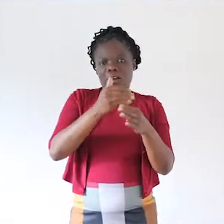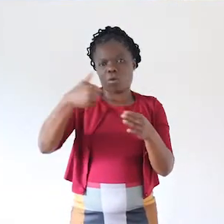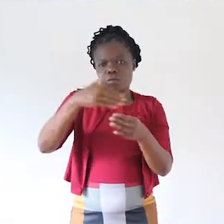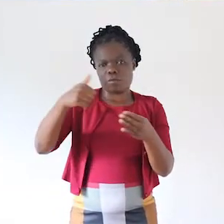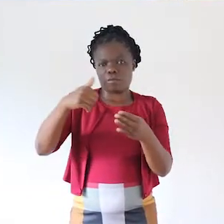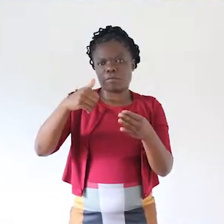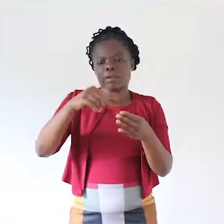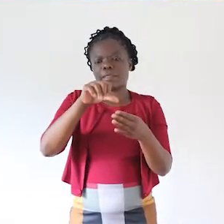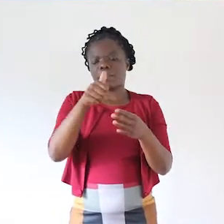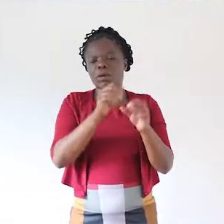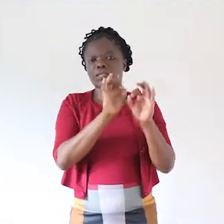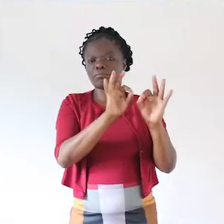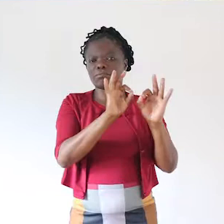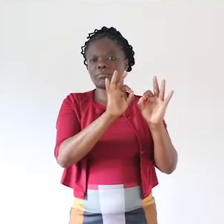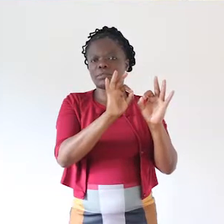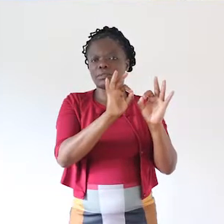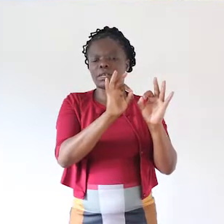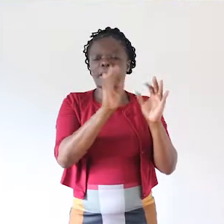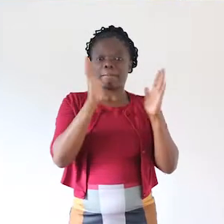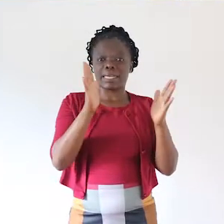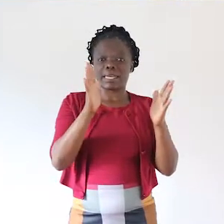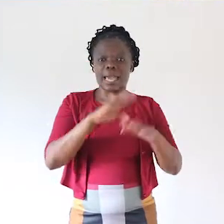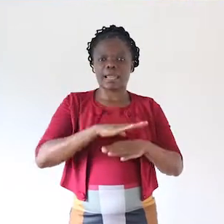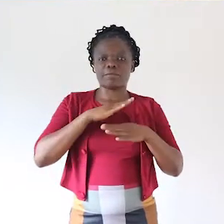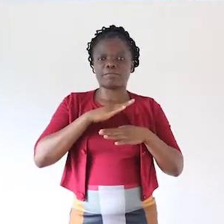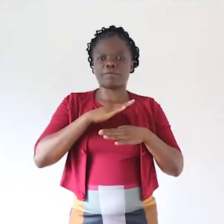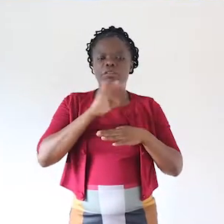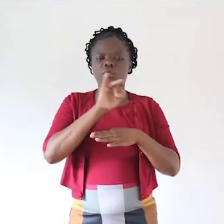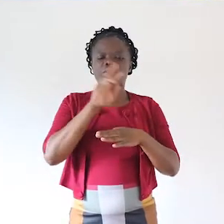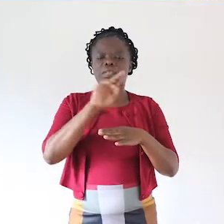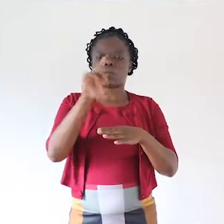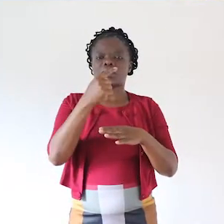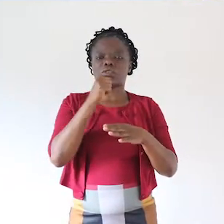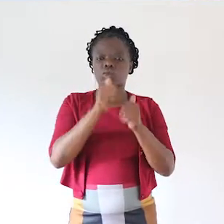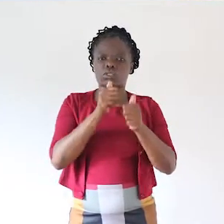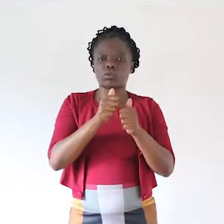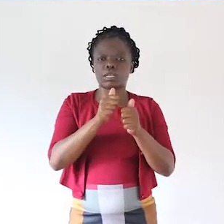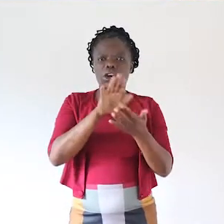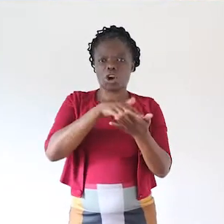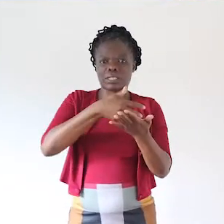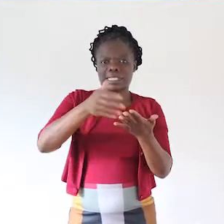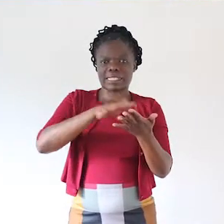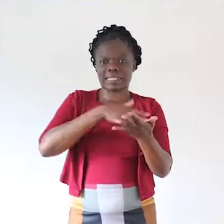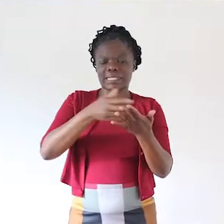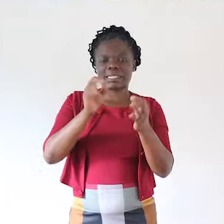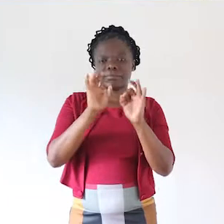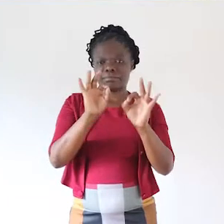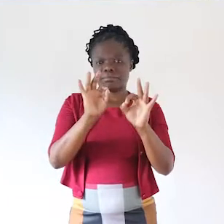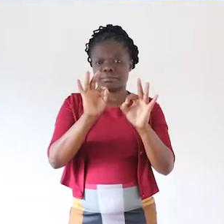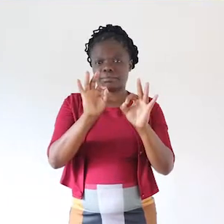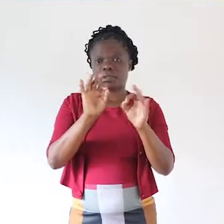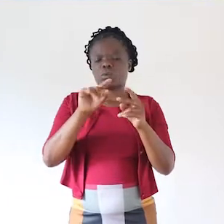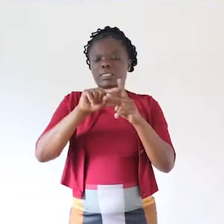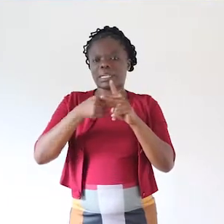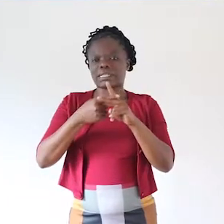out, this one is okay, round, big enough. These ones are the ones we are going to roast. Is that okay? Yes. Yeah, can